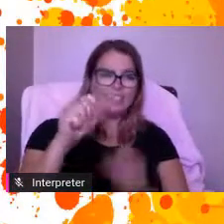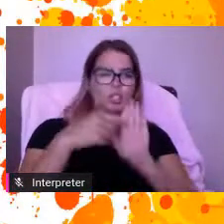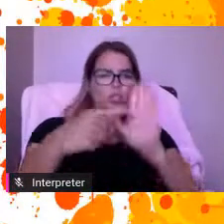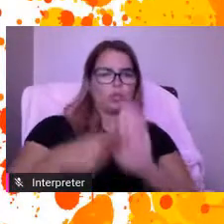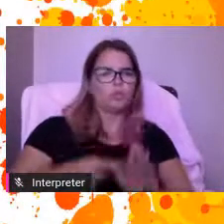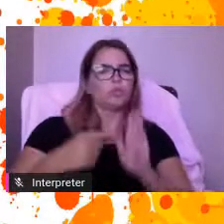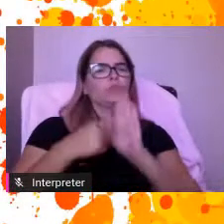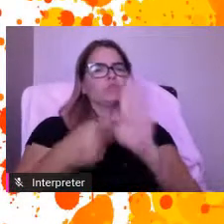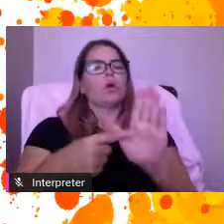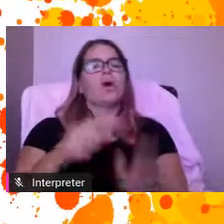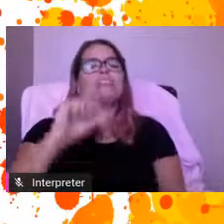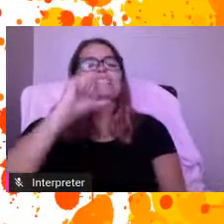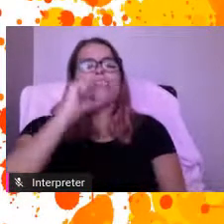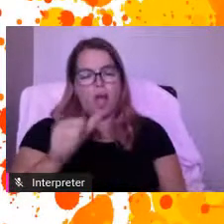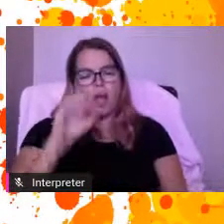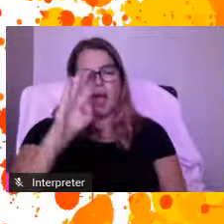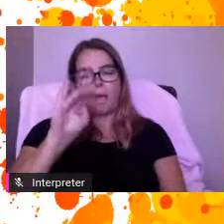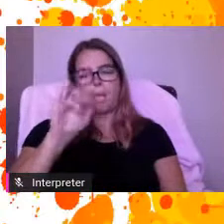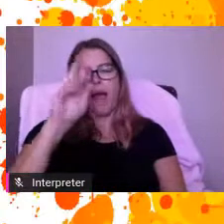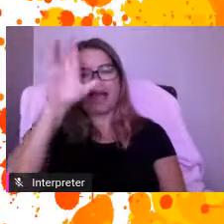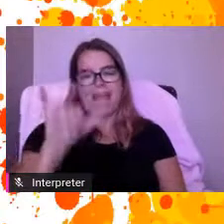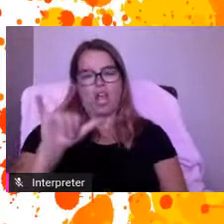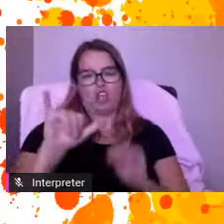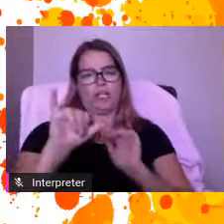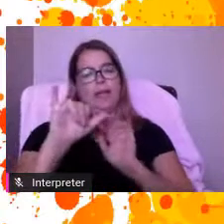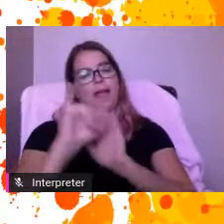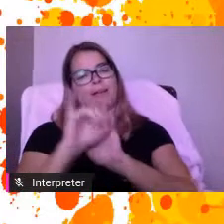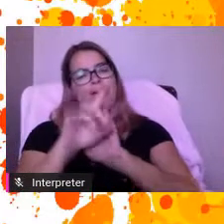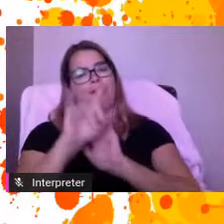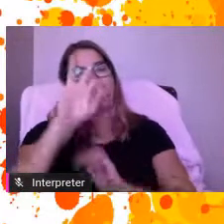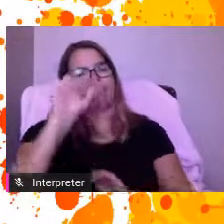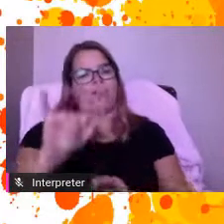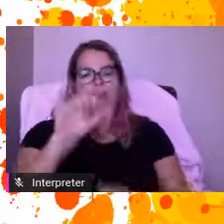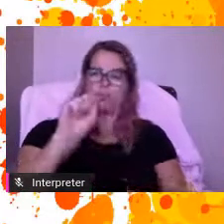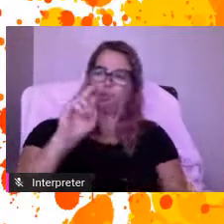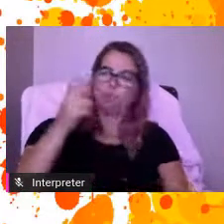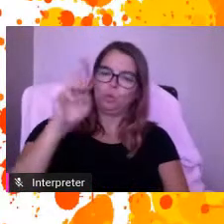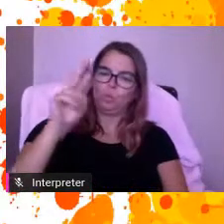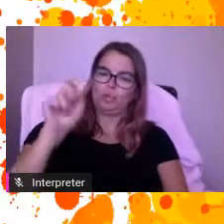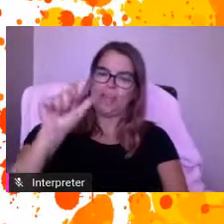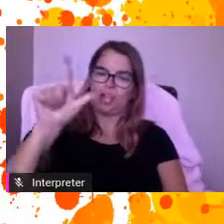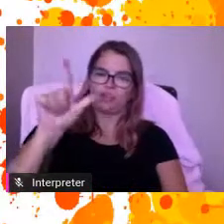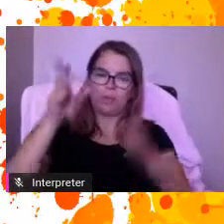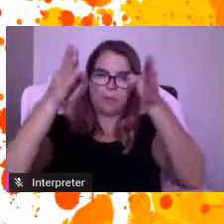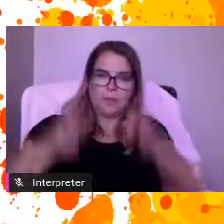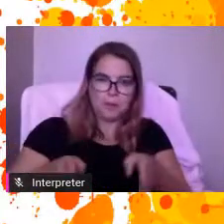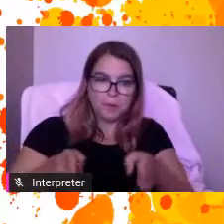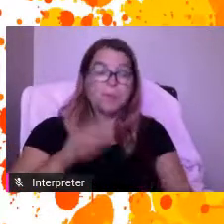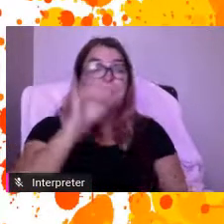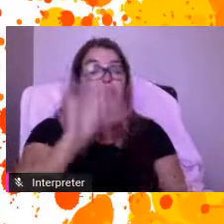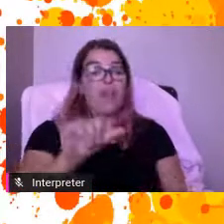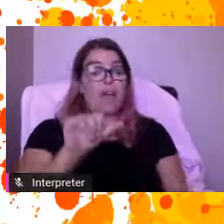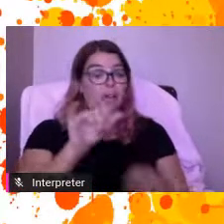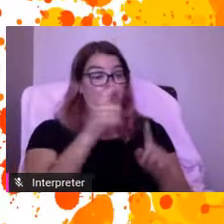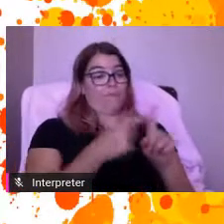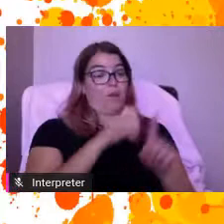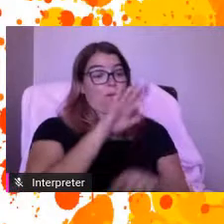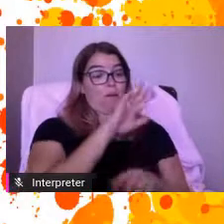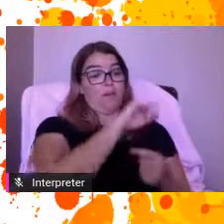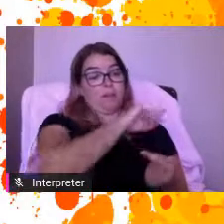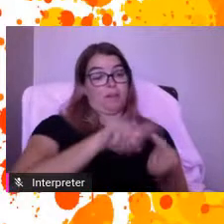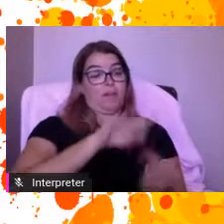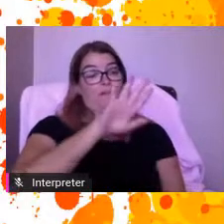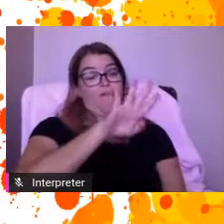beings. Art that emerges from the Gupta Empire, which existed from the 3rd century to 543 CE in northwestern